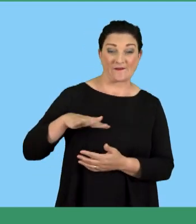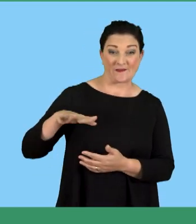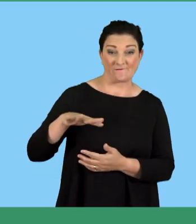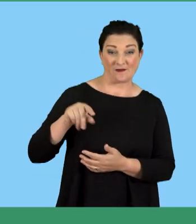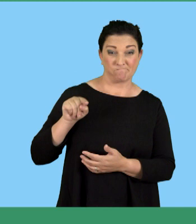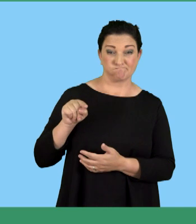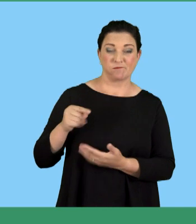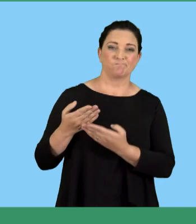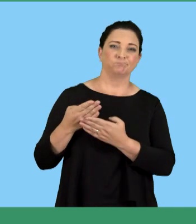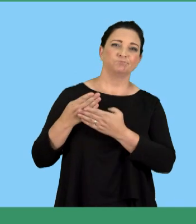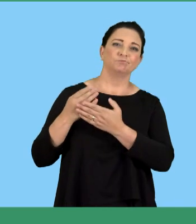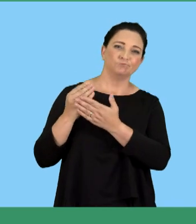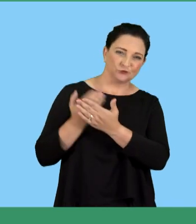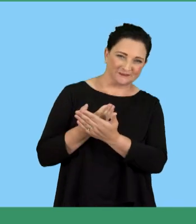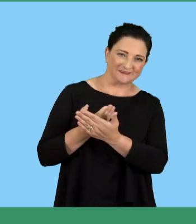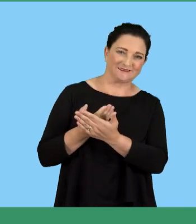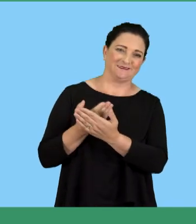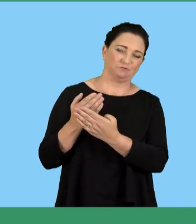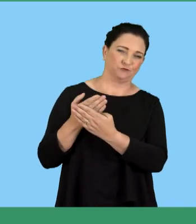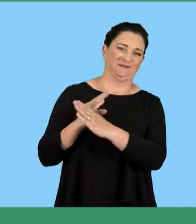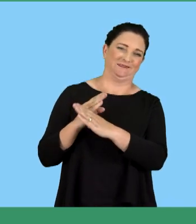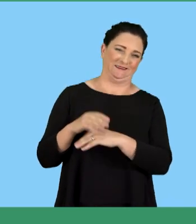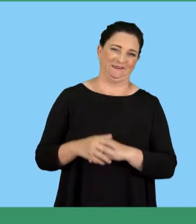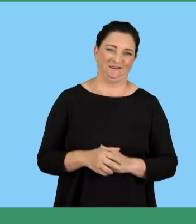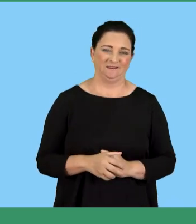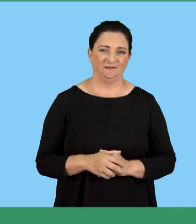the environment